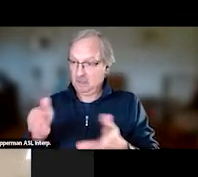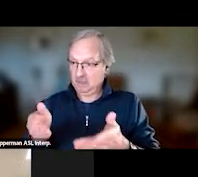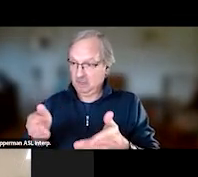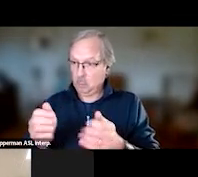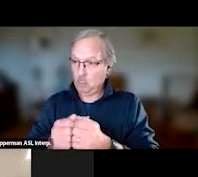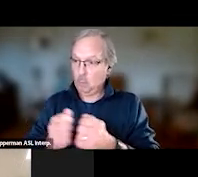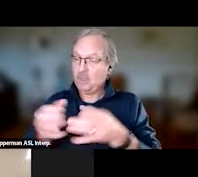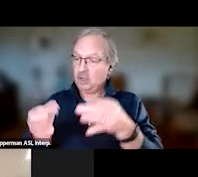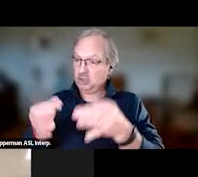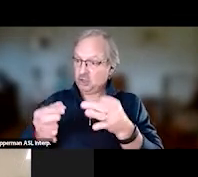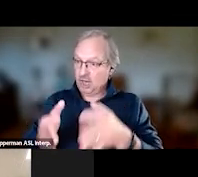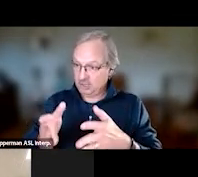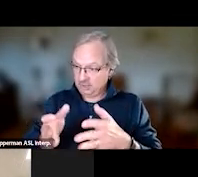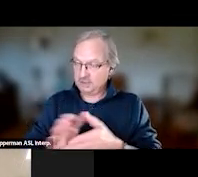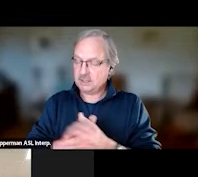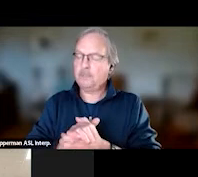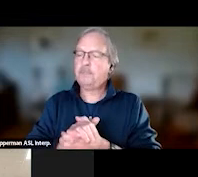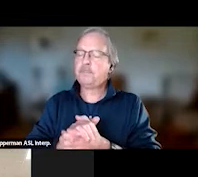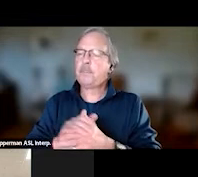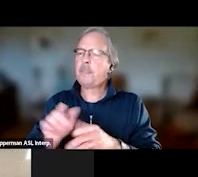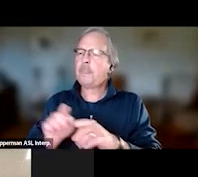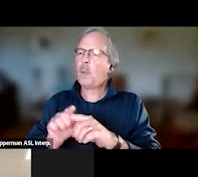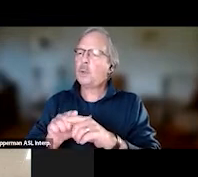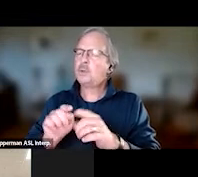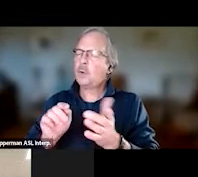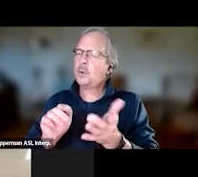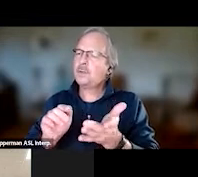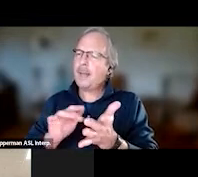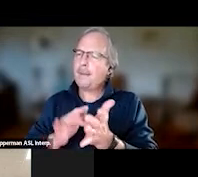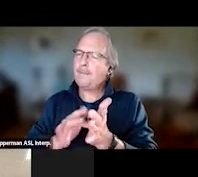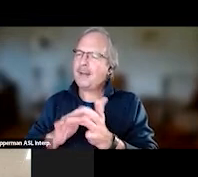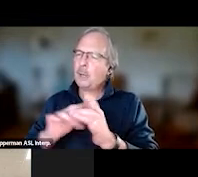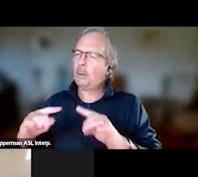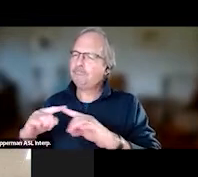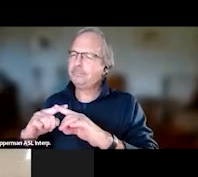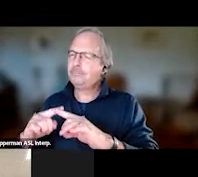judges, but there's also that medical interface.